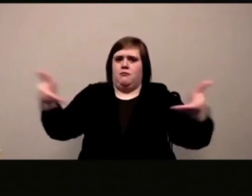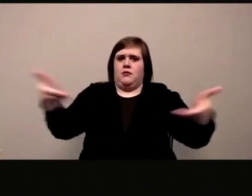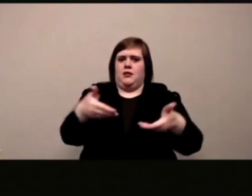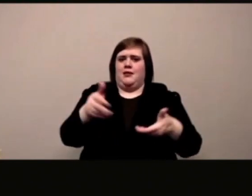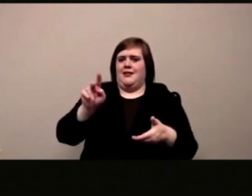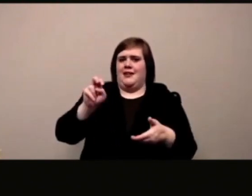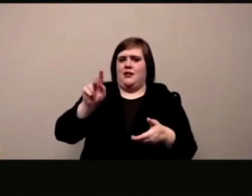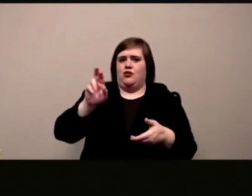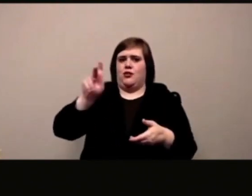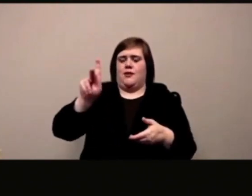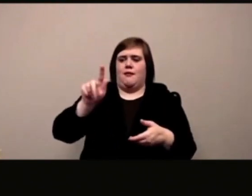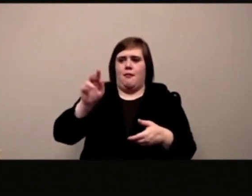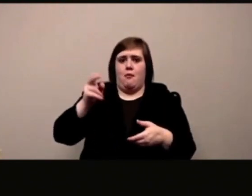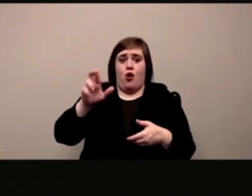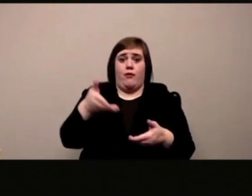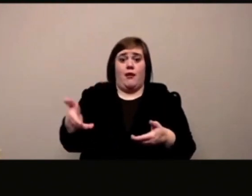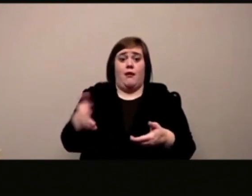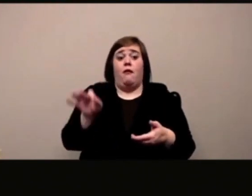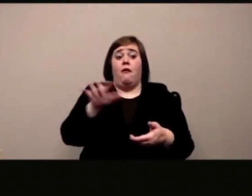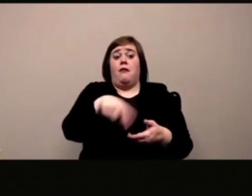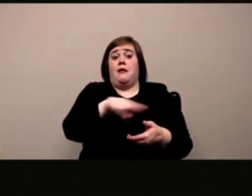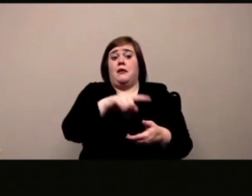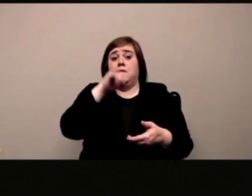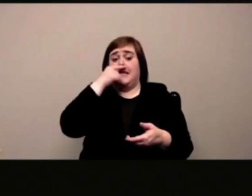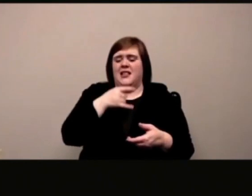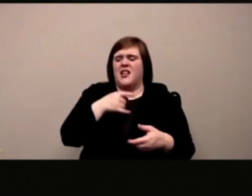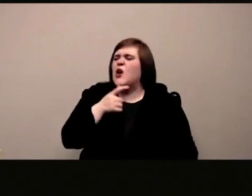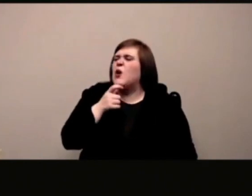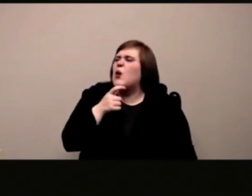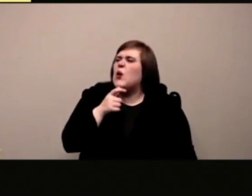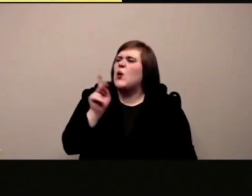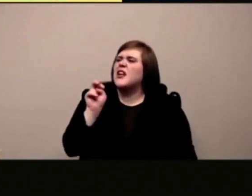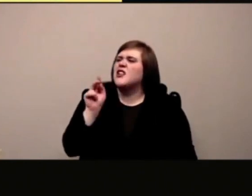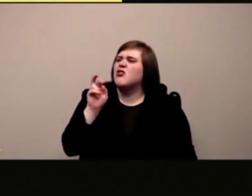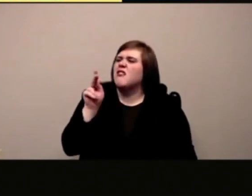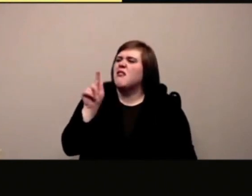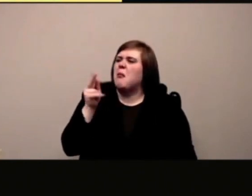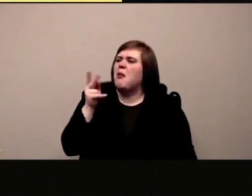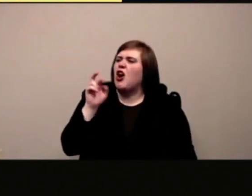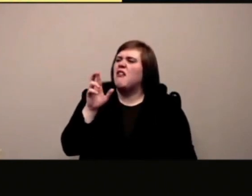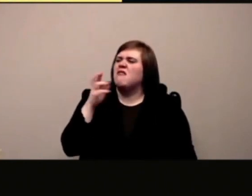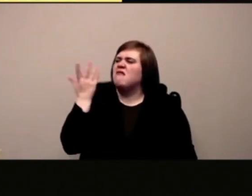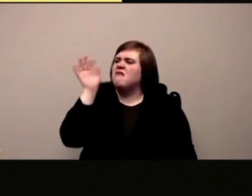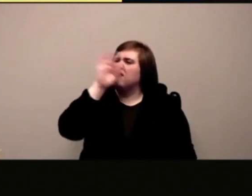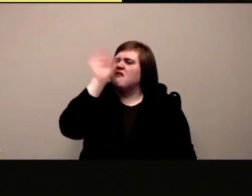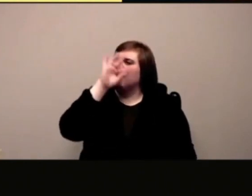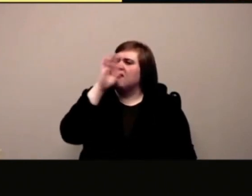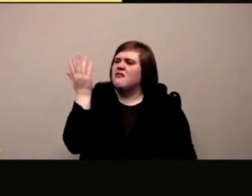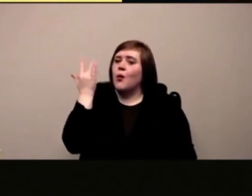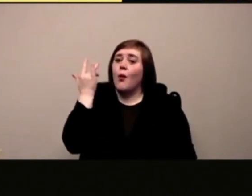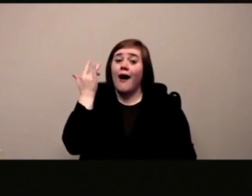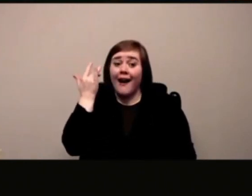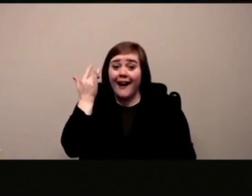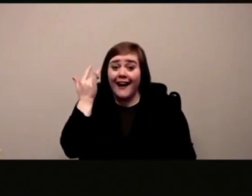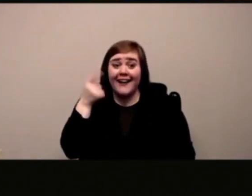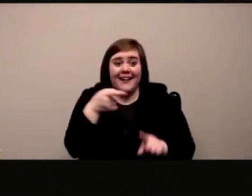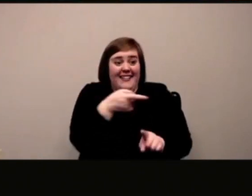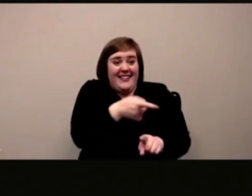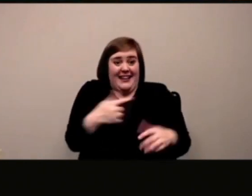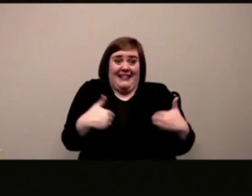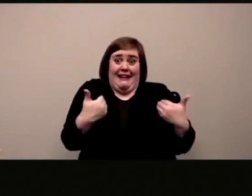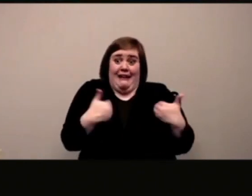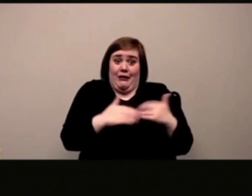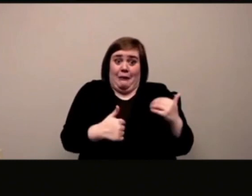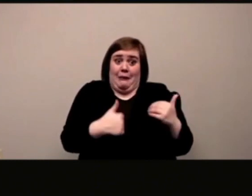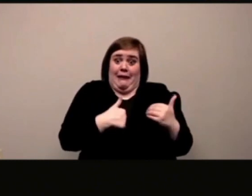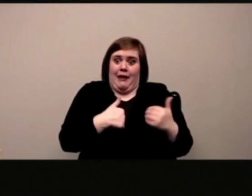Lamar thing. And the kids who I gave it to said, who's Kendrick Lamar? Because they are so much younger than me. I'm